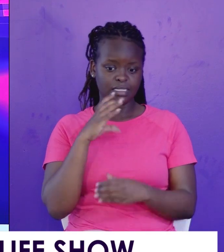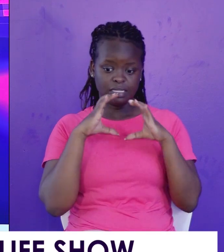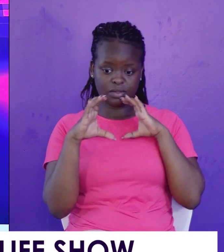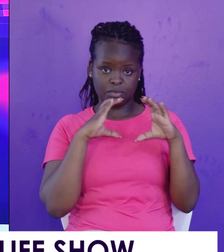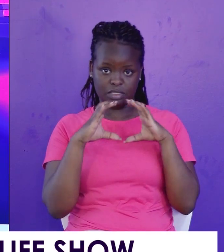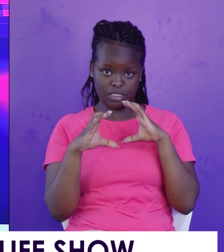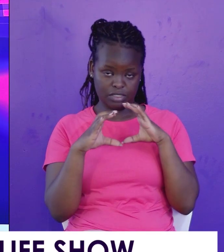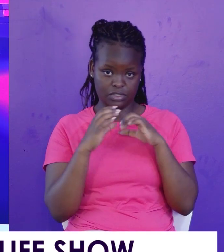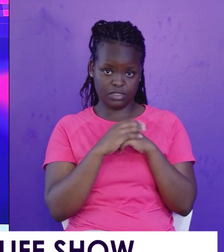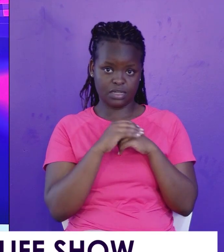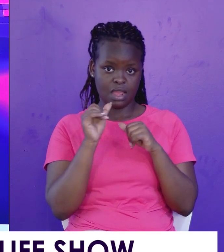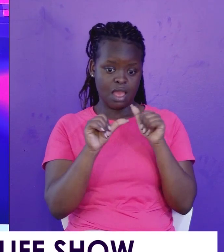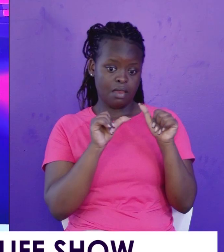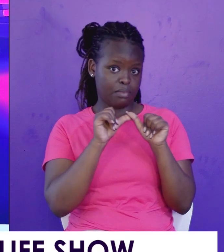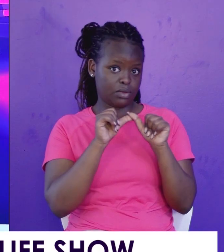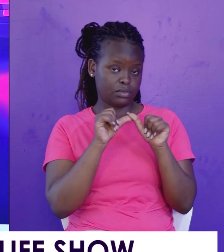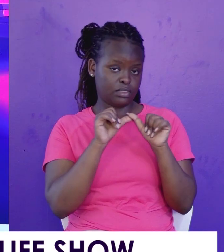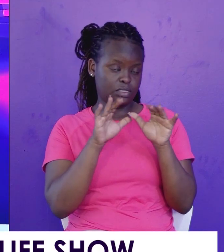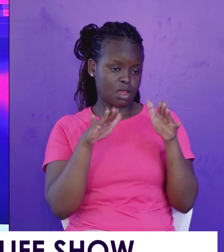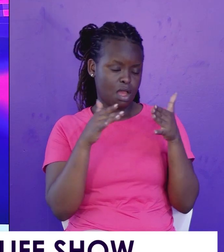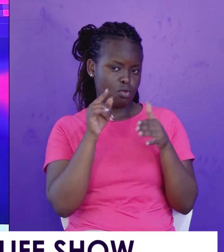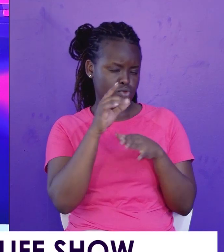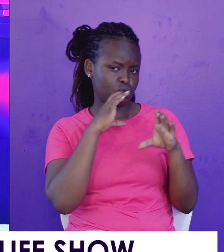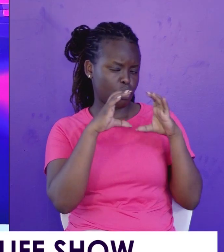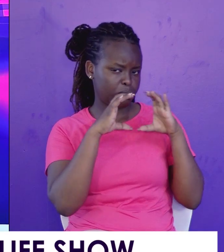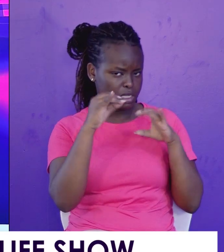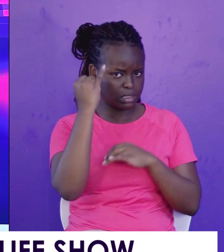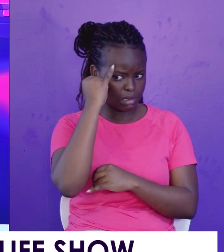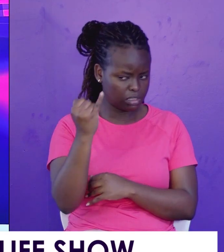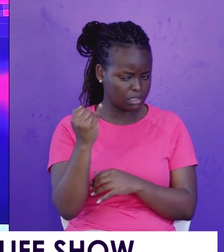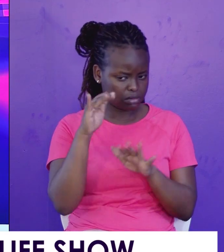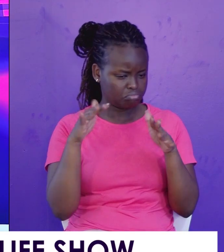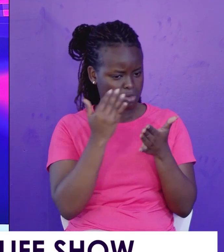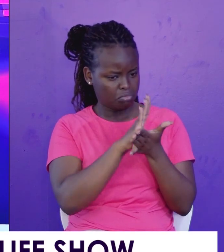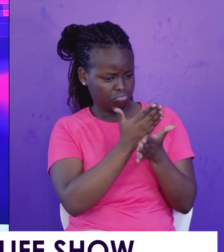communication is about how you communicate ideas, how you share